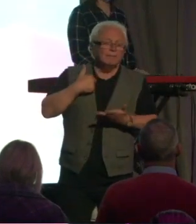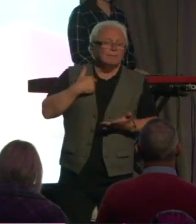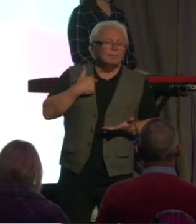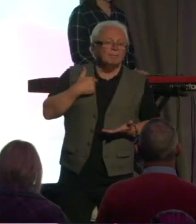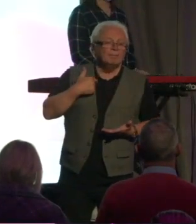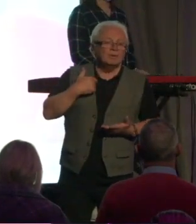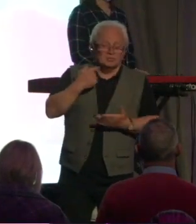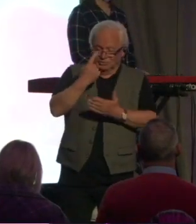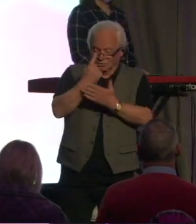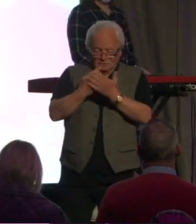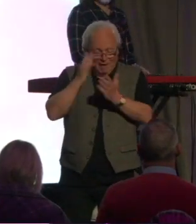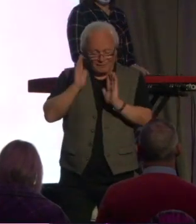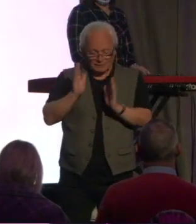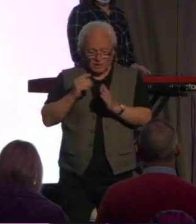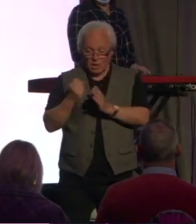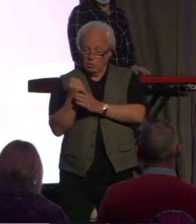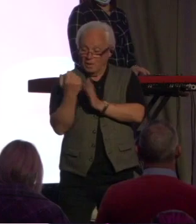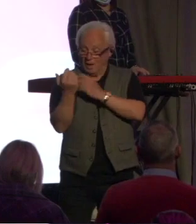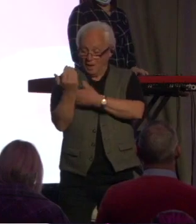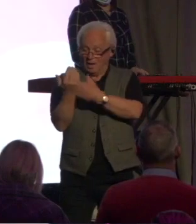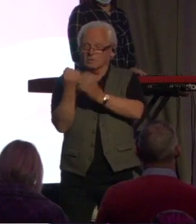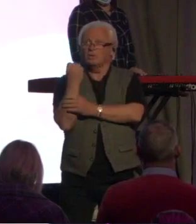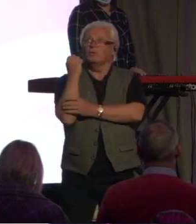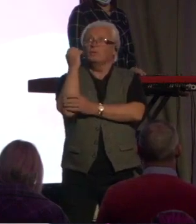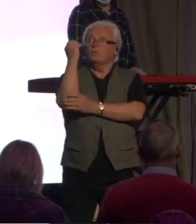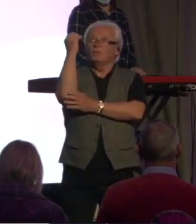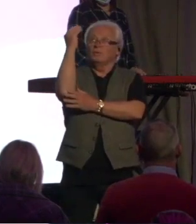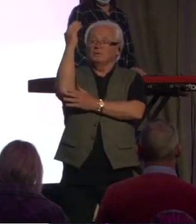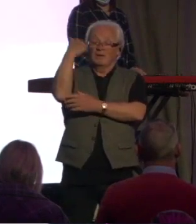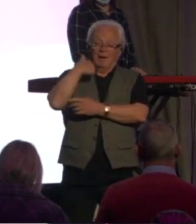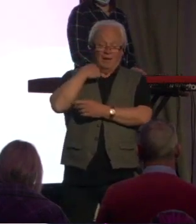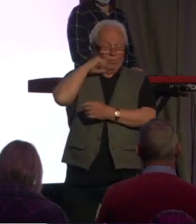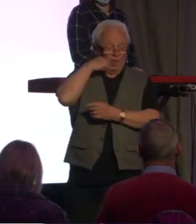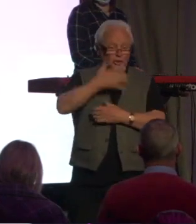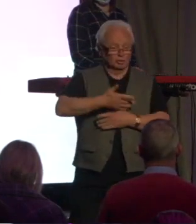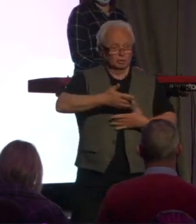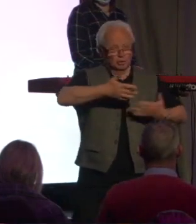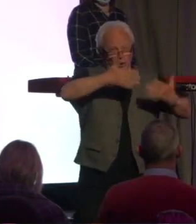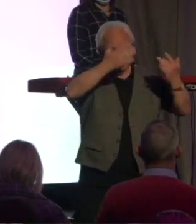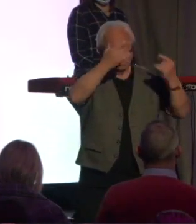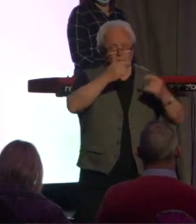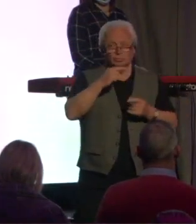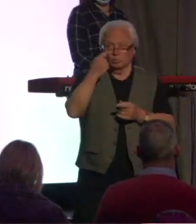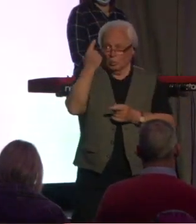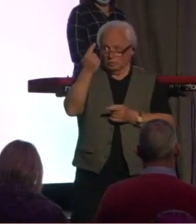would you just raise your hands after the count of three?